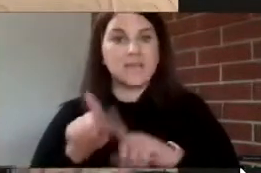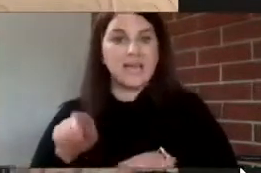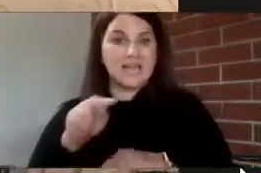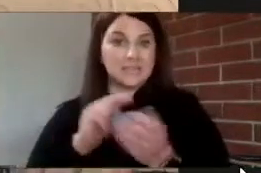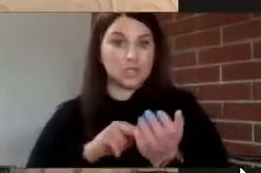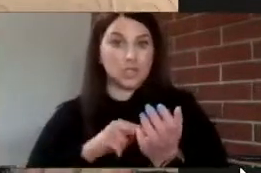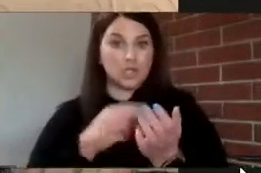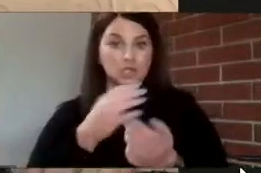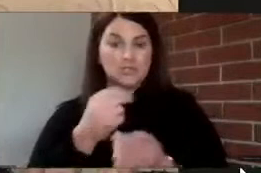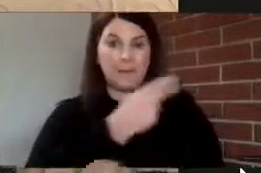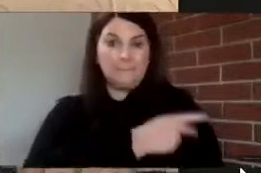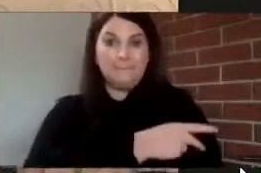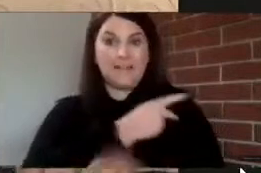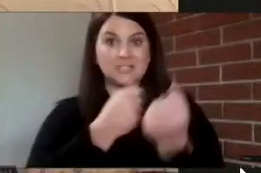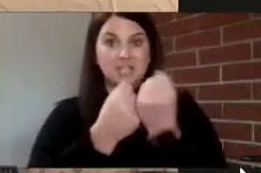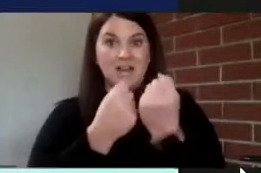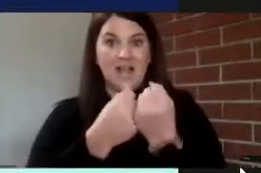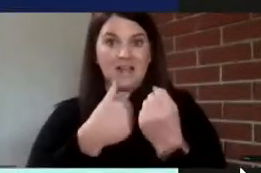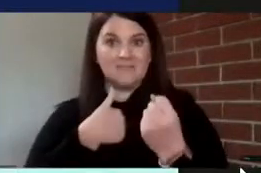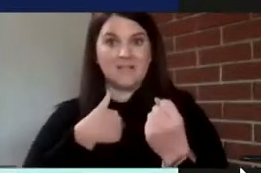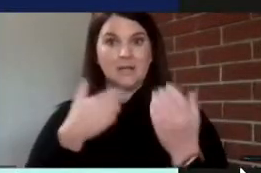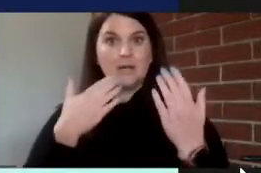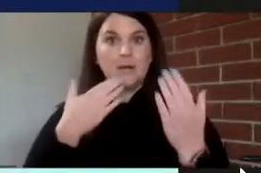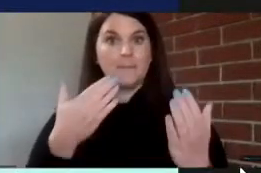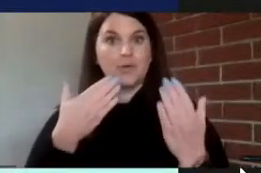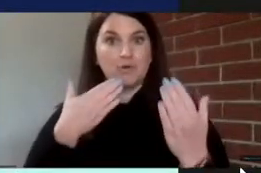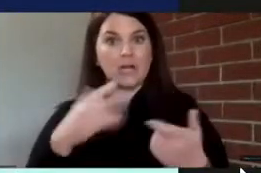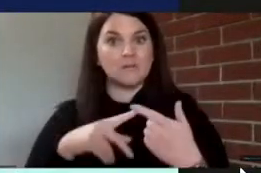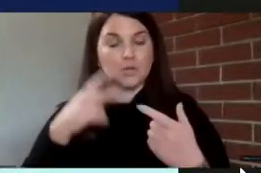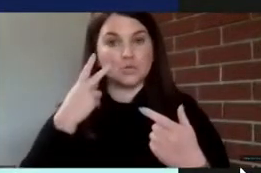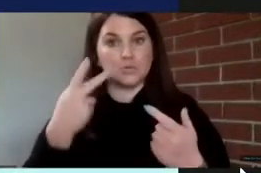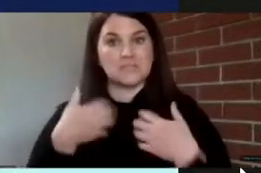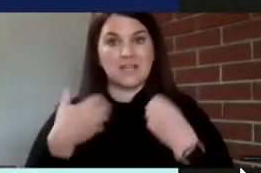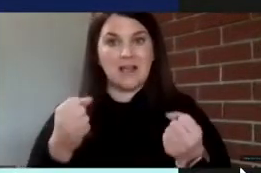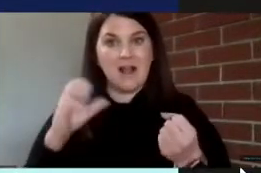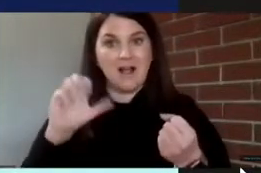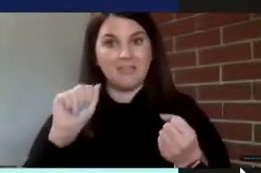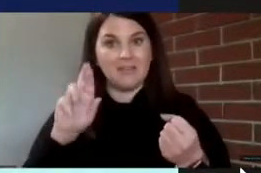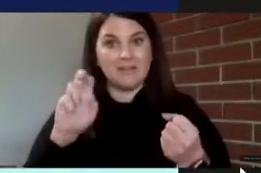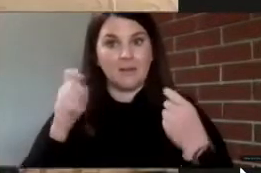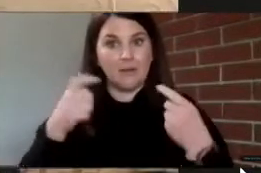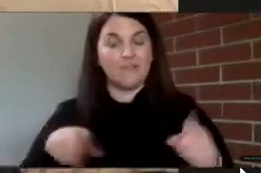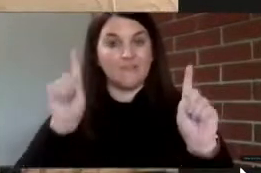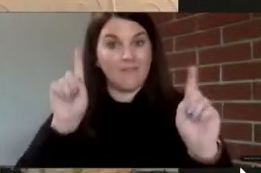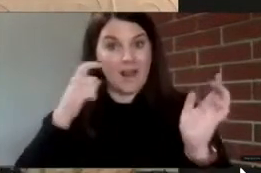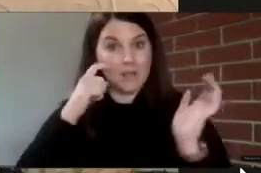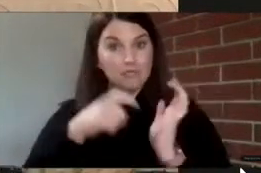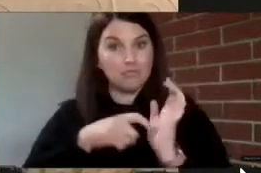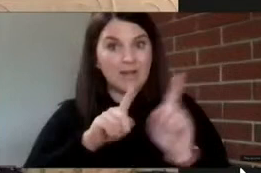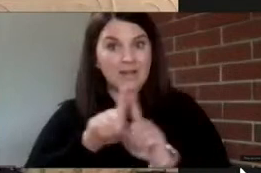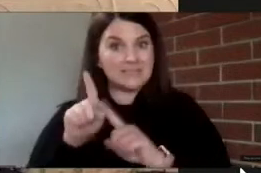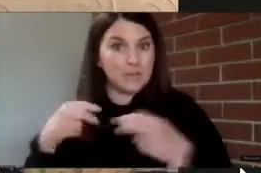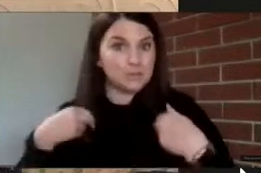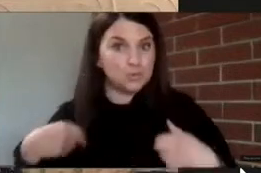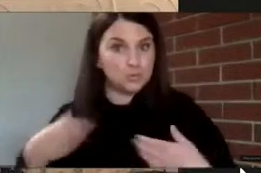advocate, I am so grateful to see healthcare finally recognized as a human